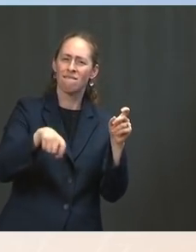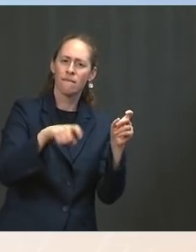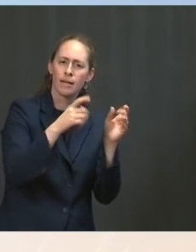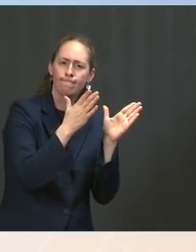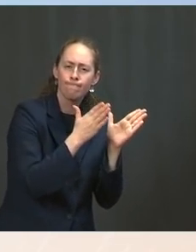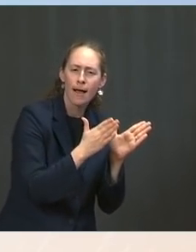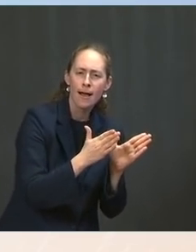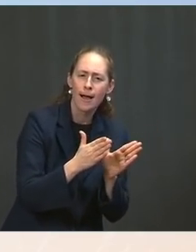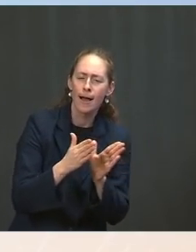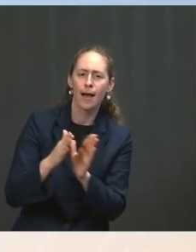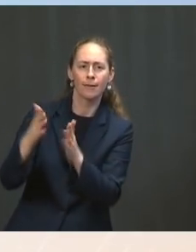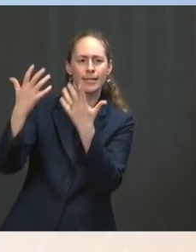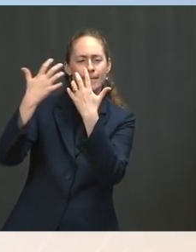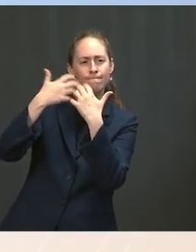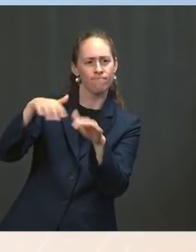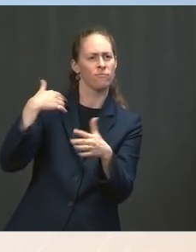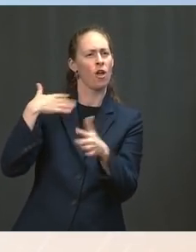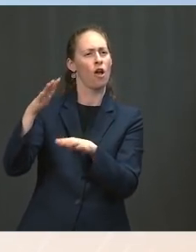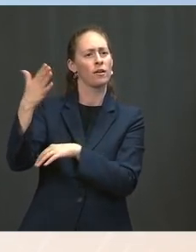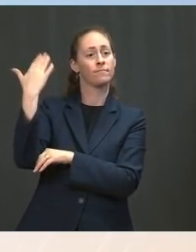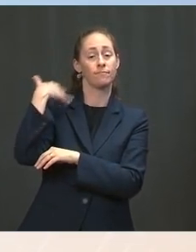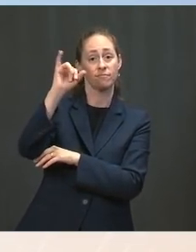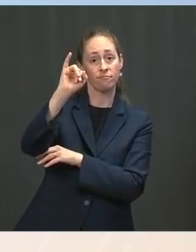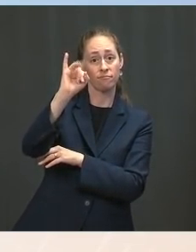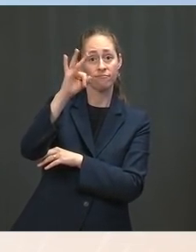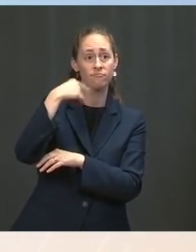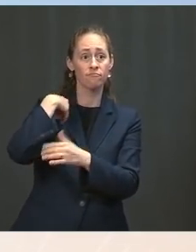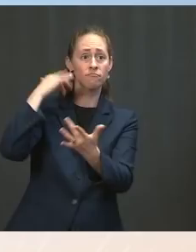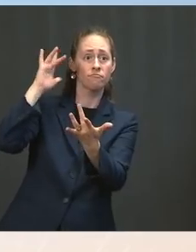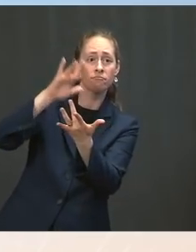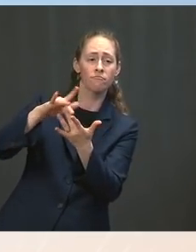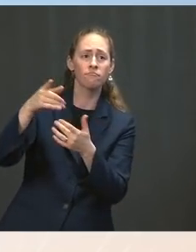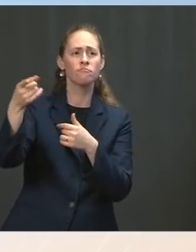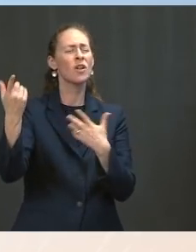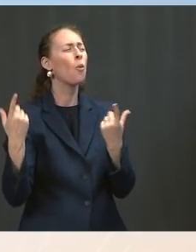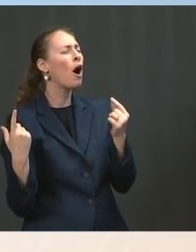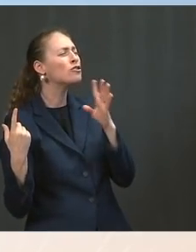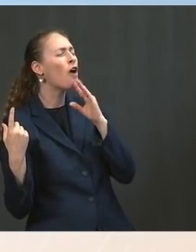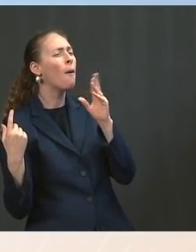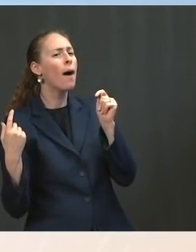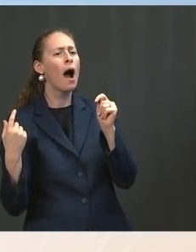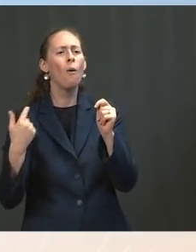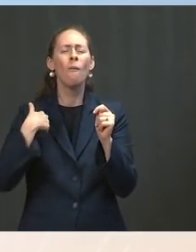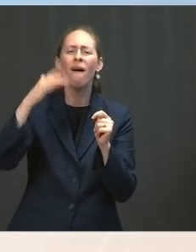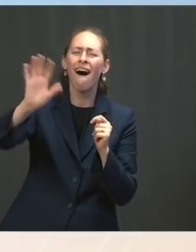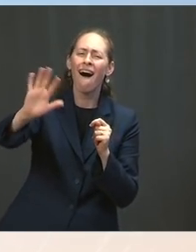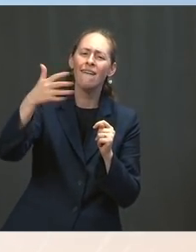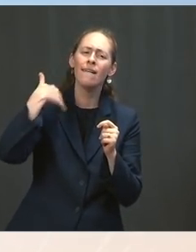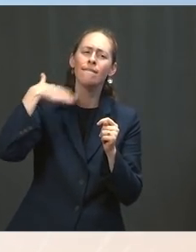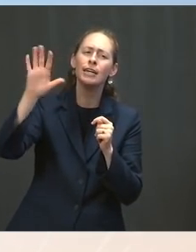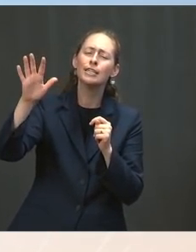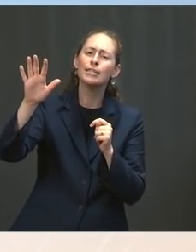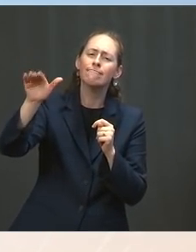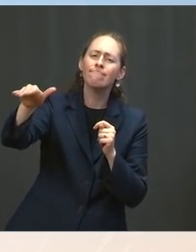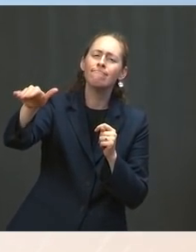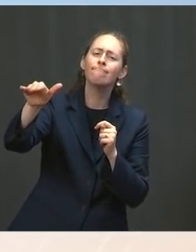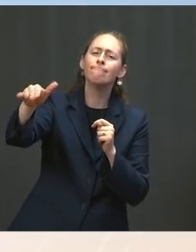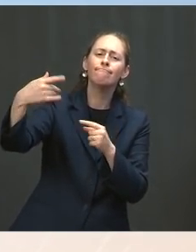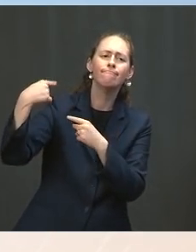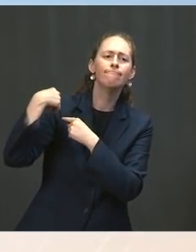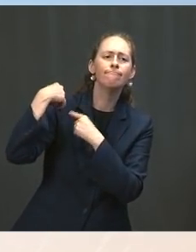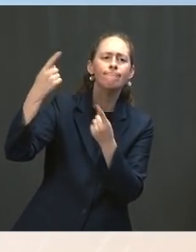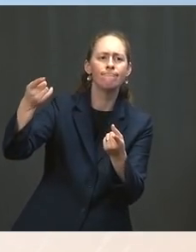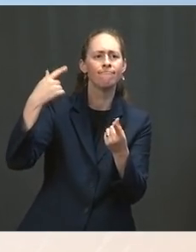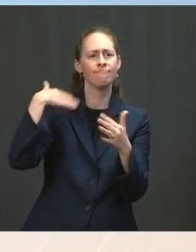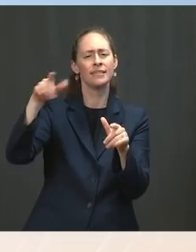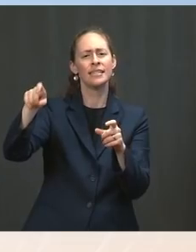when we pick up the phone and call, they don't say, what are you talking about? They know what we're talking about. They know that the ask has gone from a 5,000 cap to a